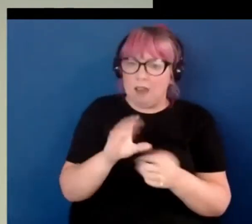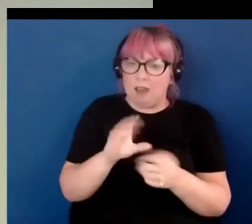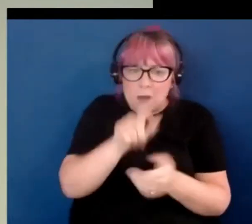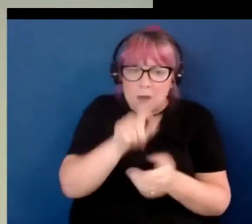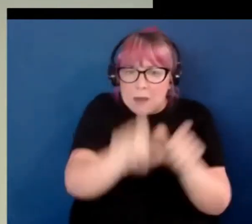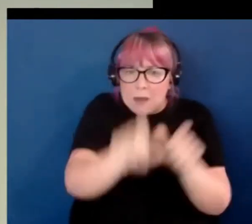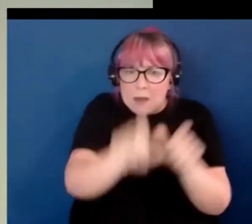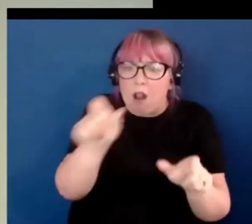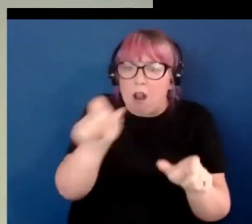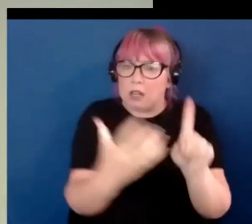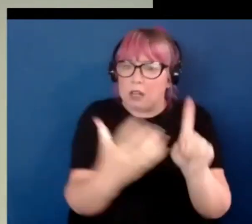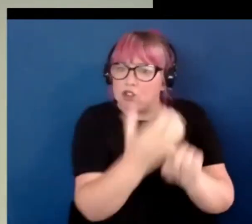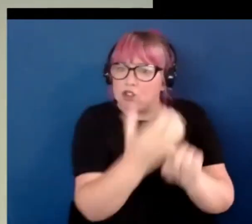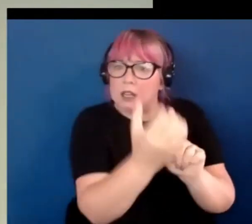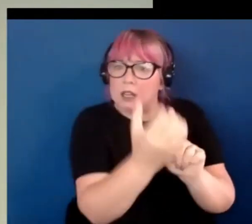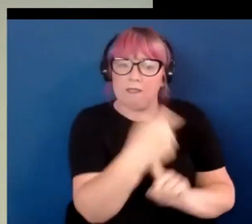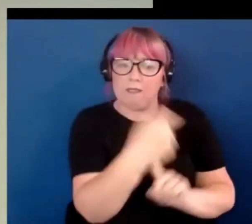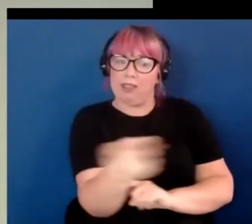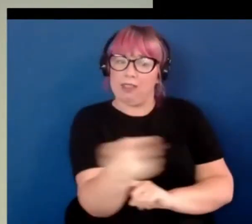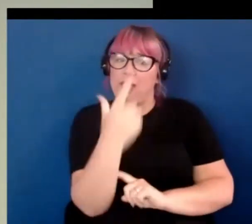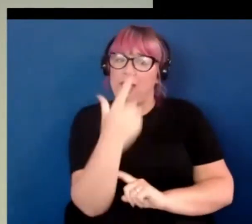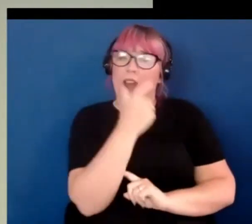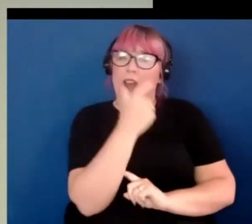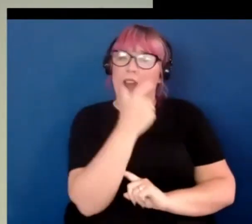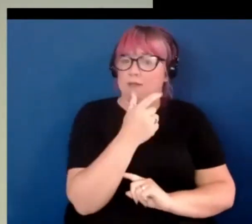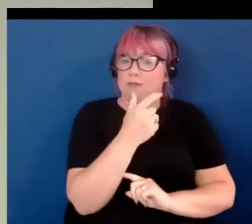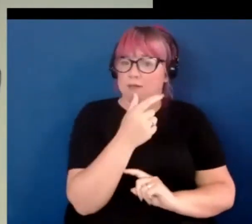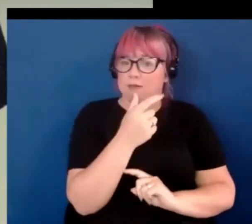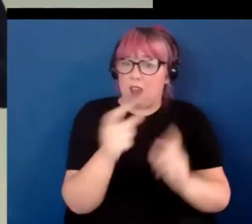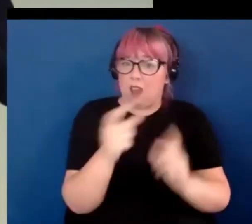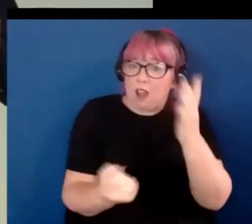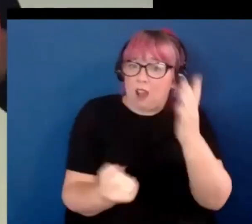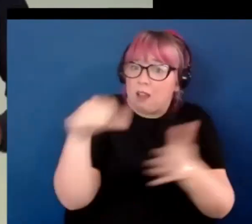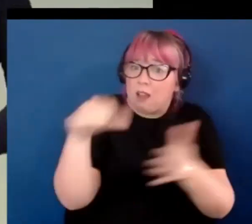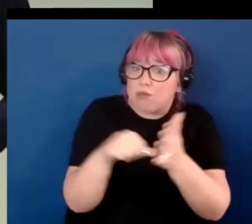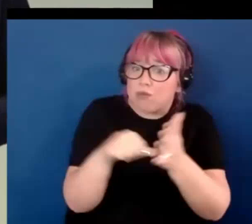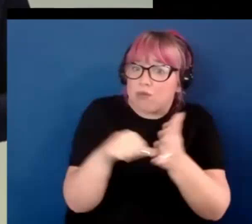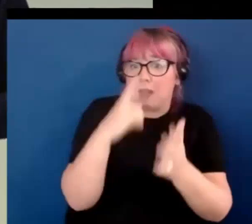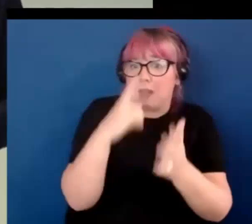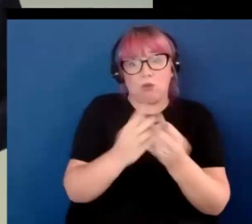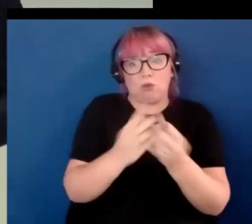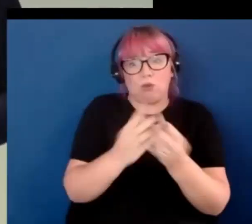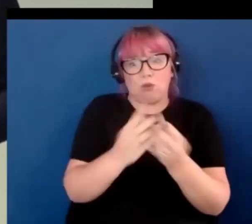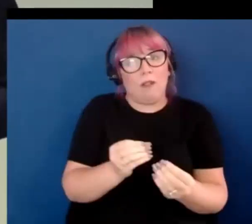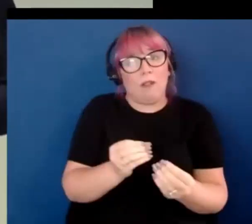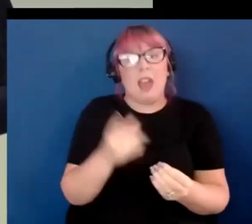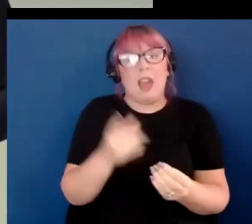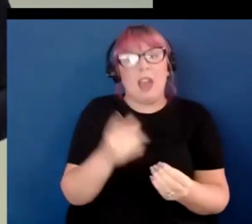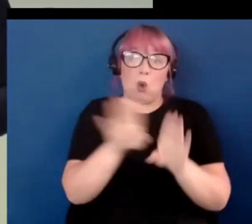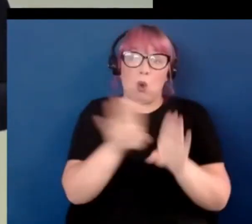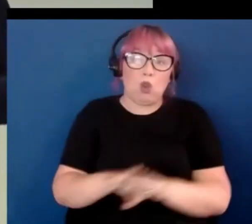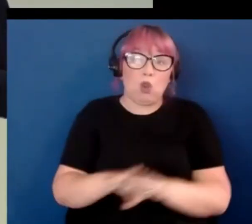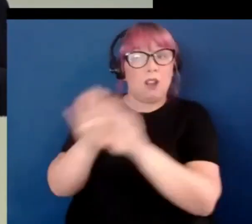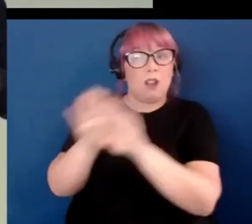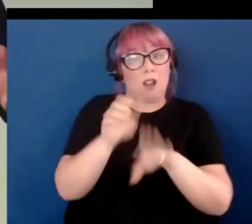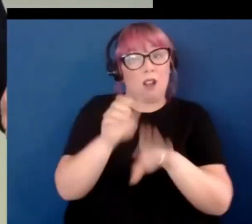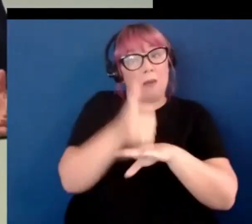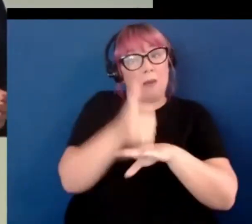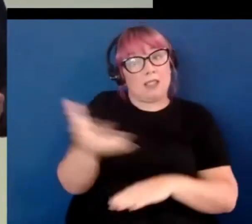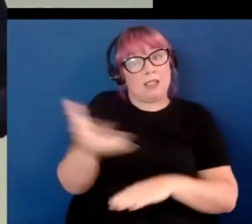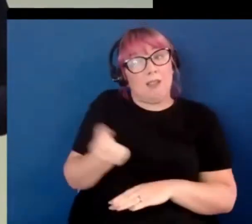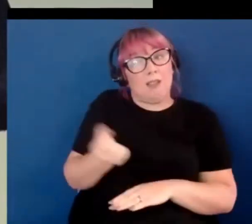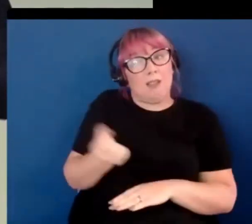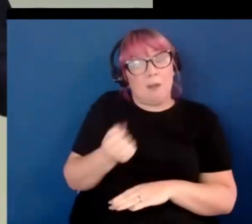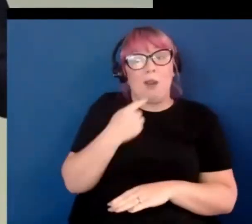whatever storms may come. A universal basic income would provide security during this pandemic and beyond as we